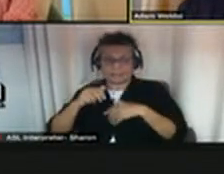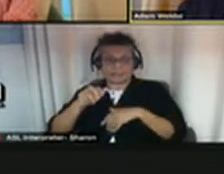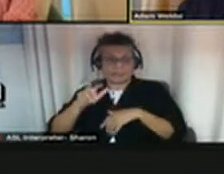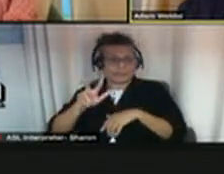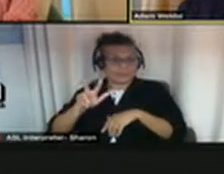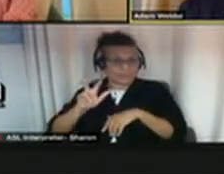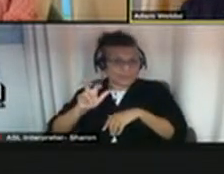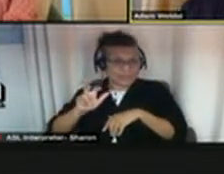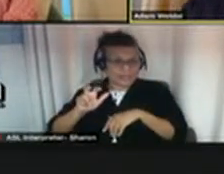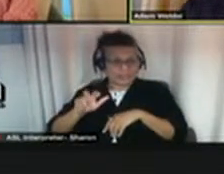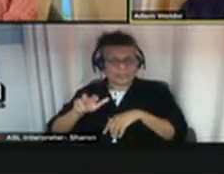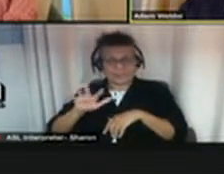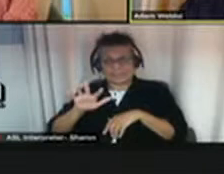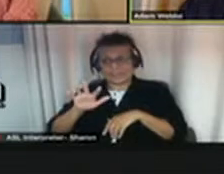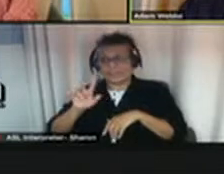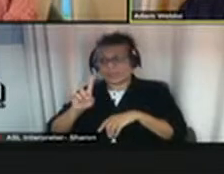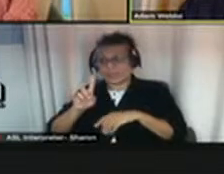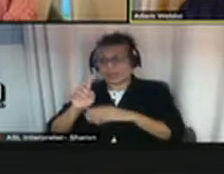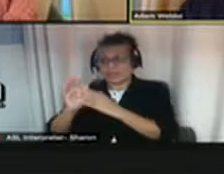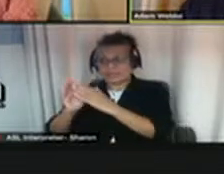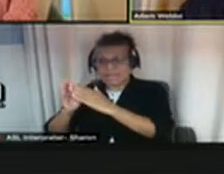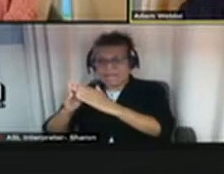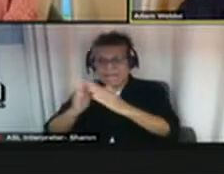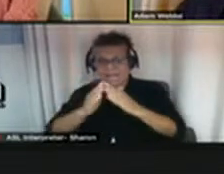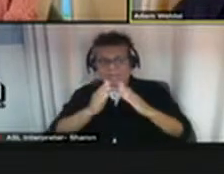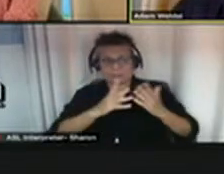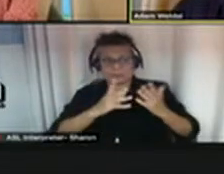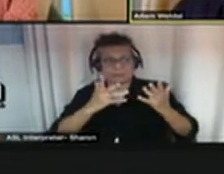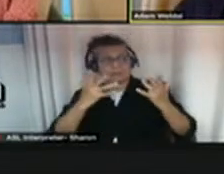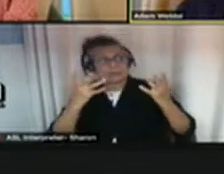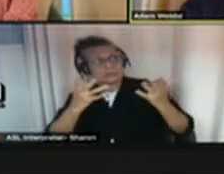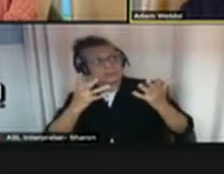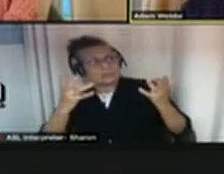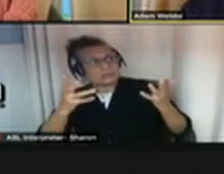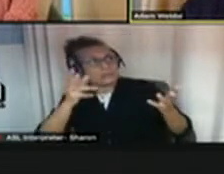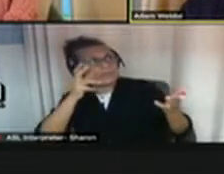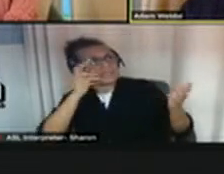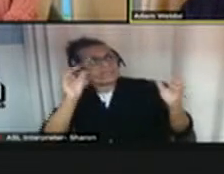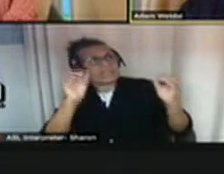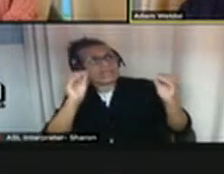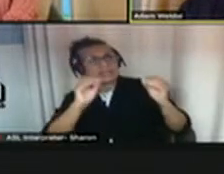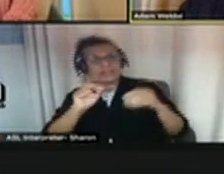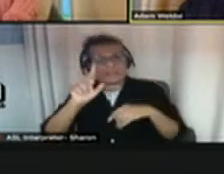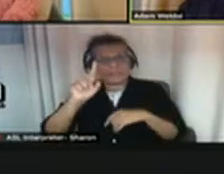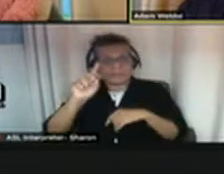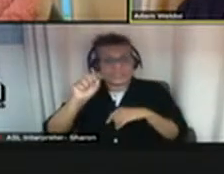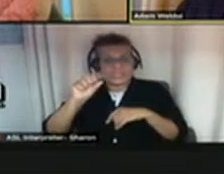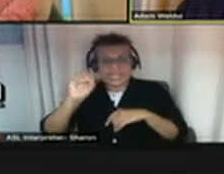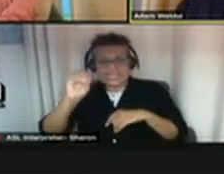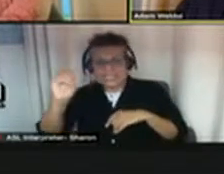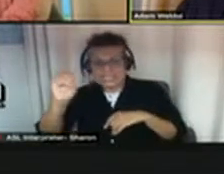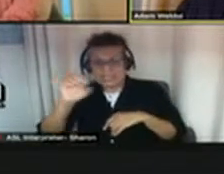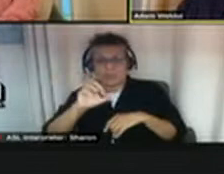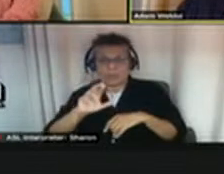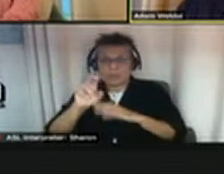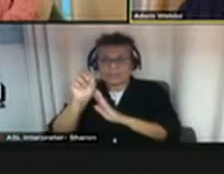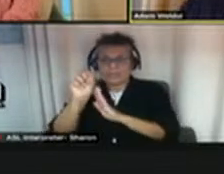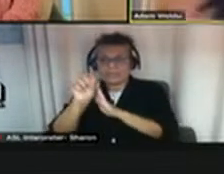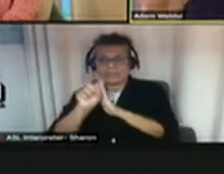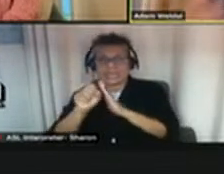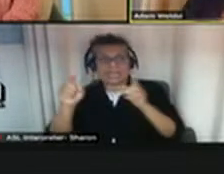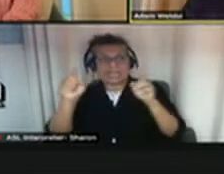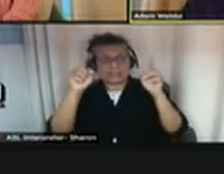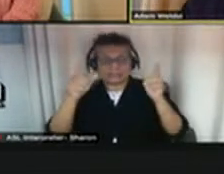and towns to fend for ourselves when we don't get any direction from DESE or the state. And, you know, it's just another example